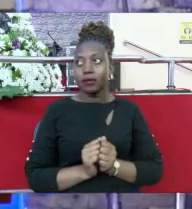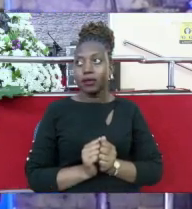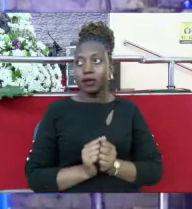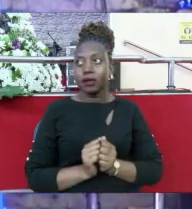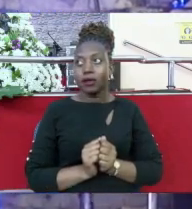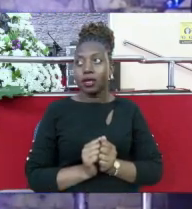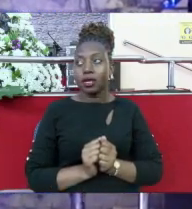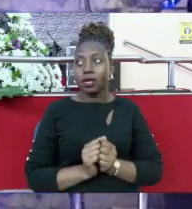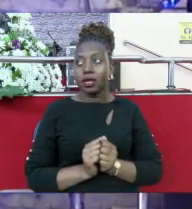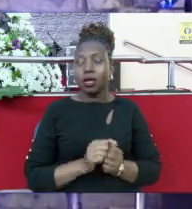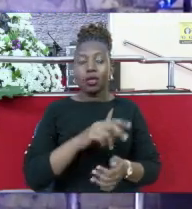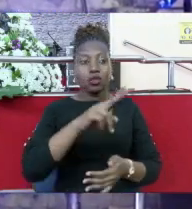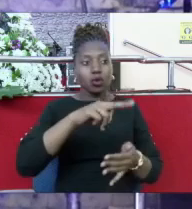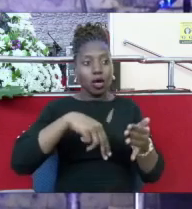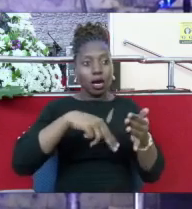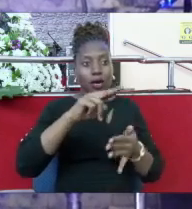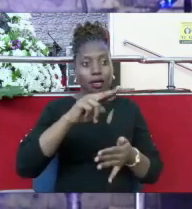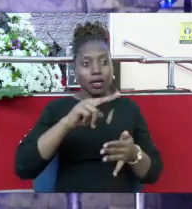I'll read now. Let's read